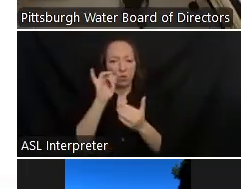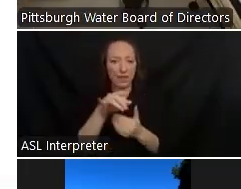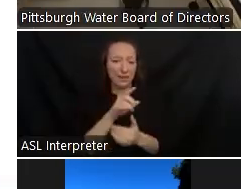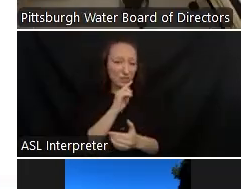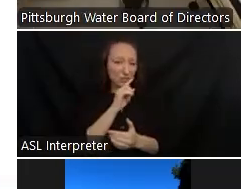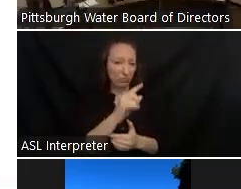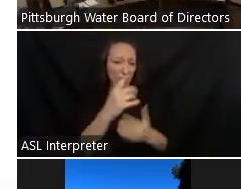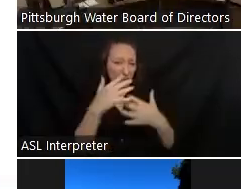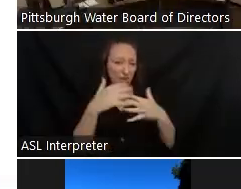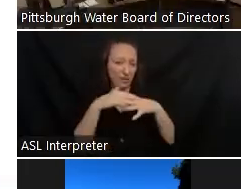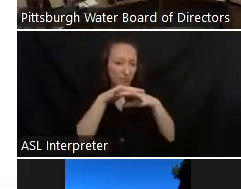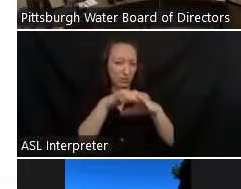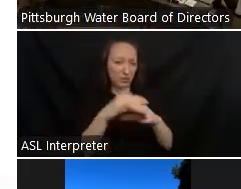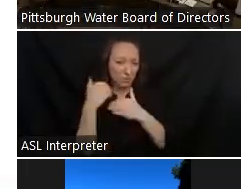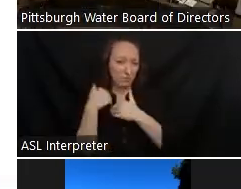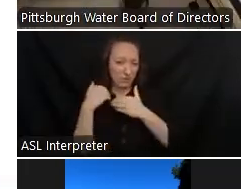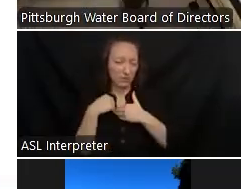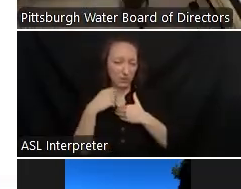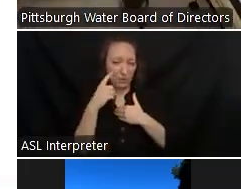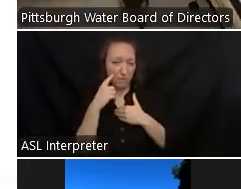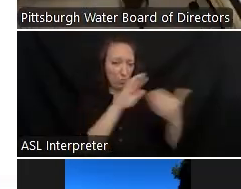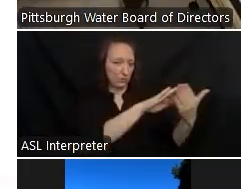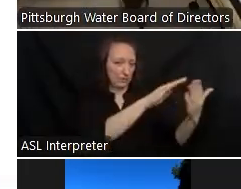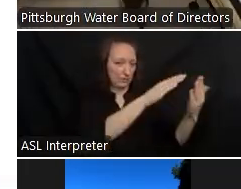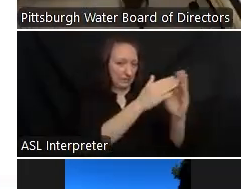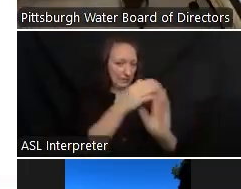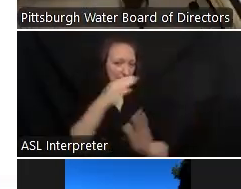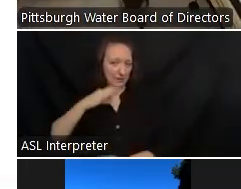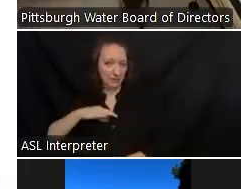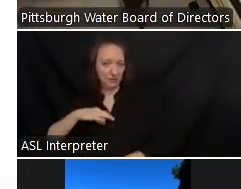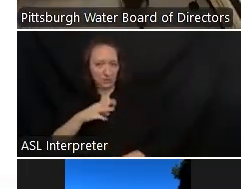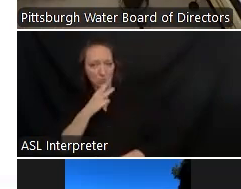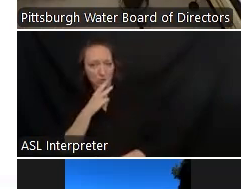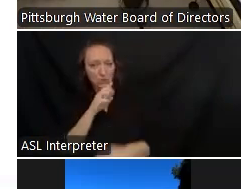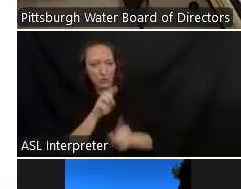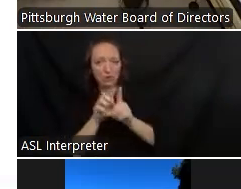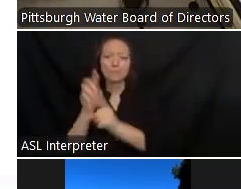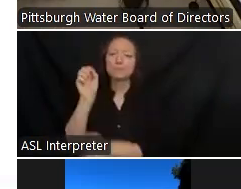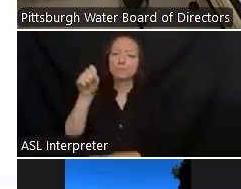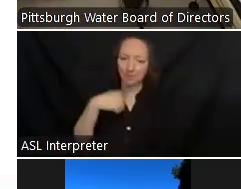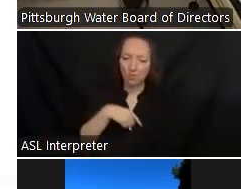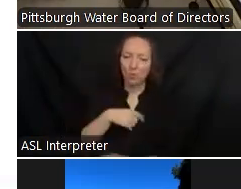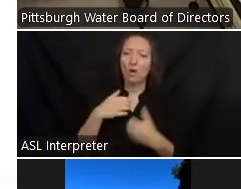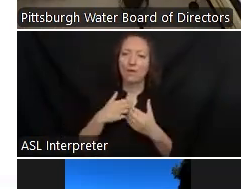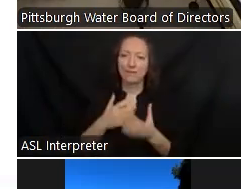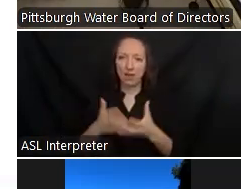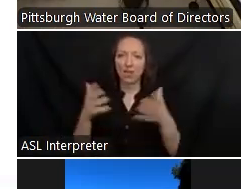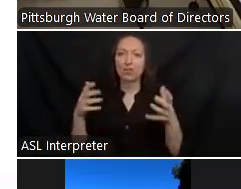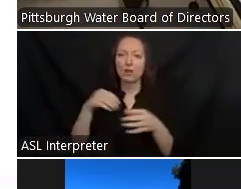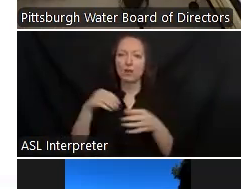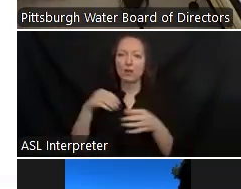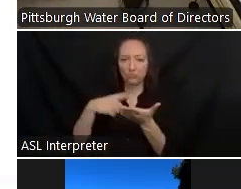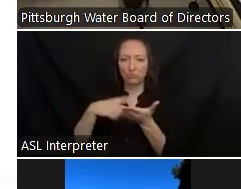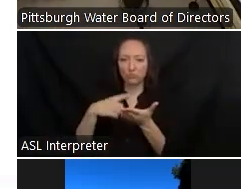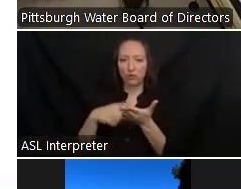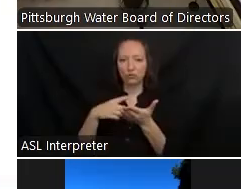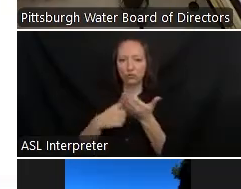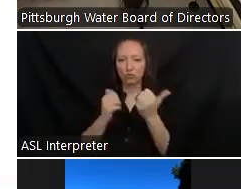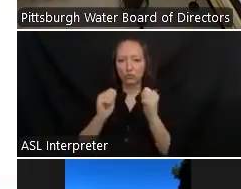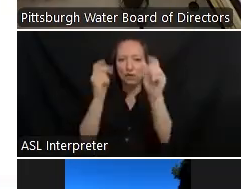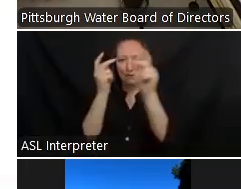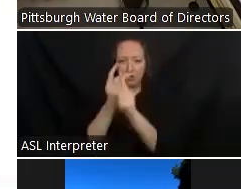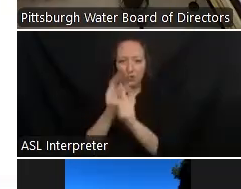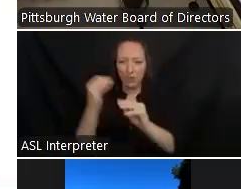Yes. Thanks. We are also having a lot of internal discussions about that subject and that balance of the work.